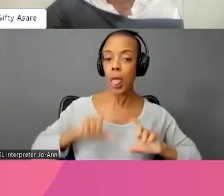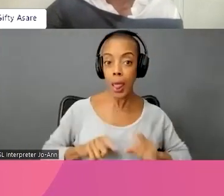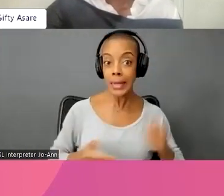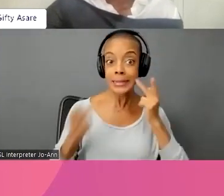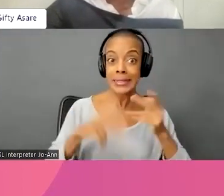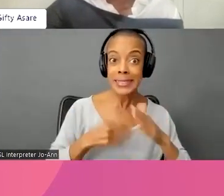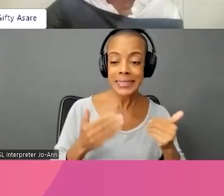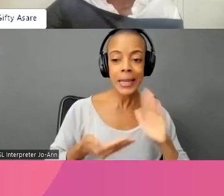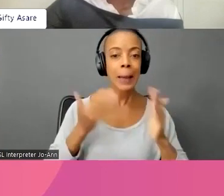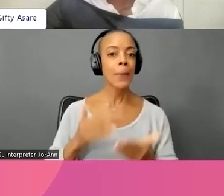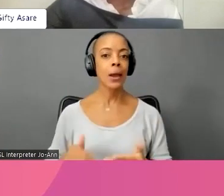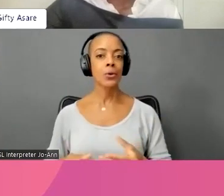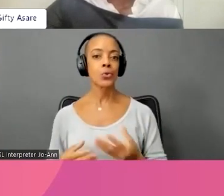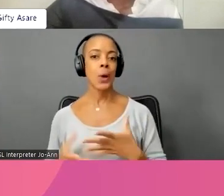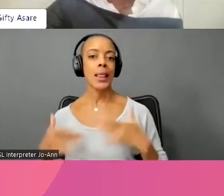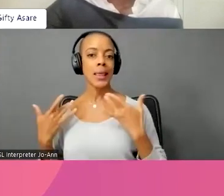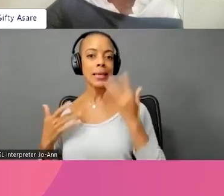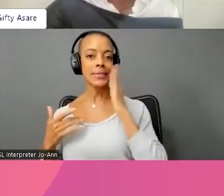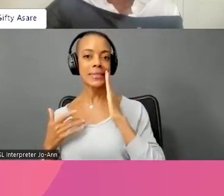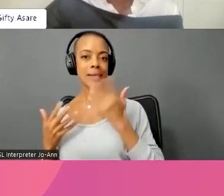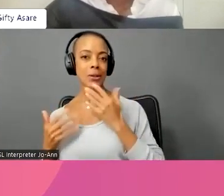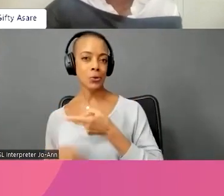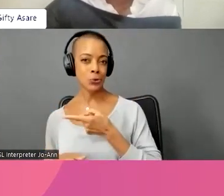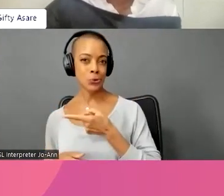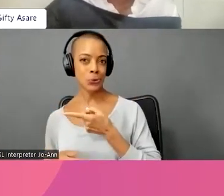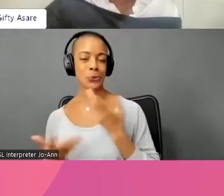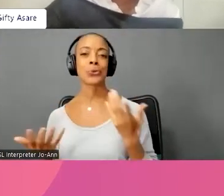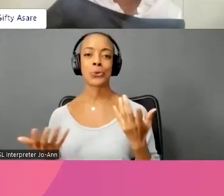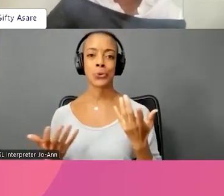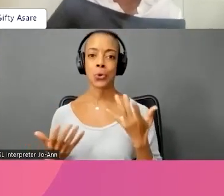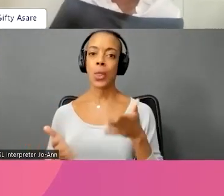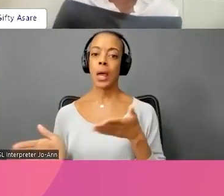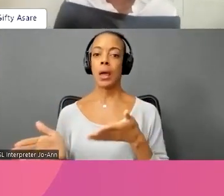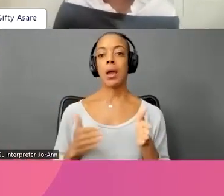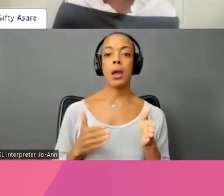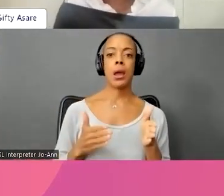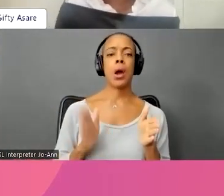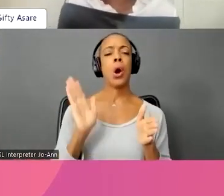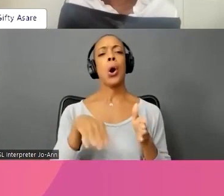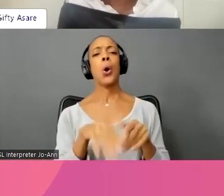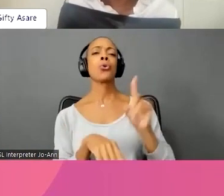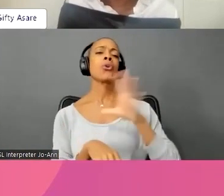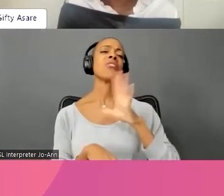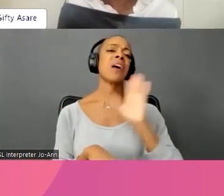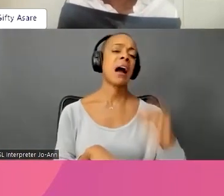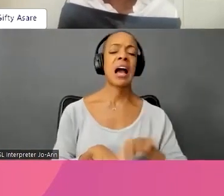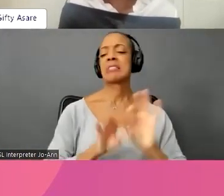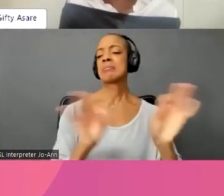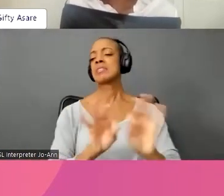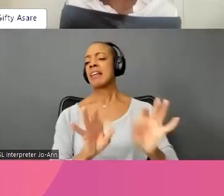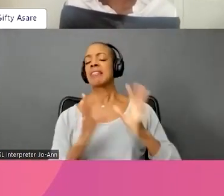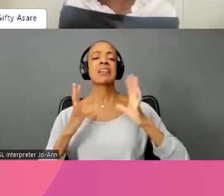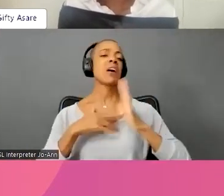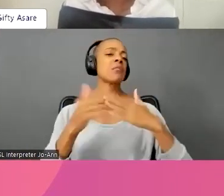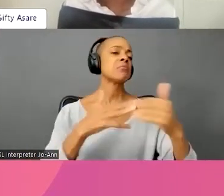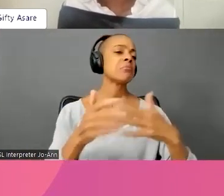tone, right? And so that kind of feeds into, well, then you must be okay. You must be well.